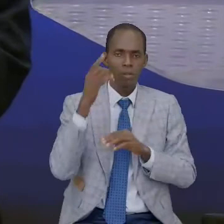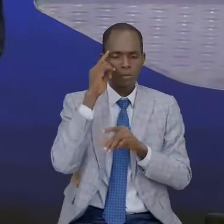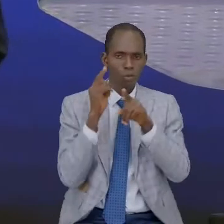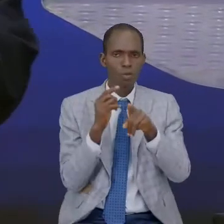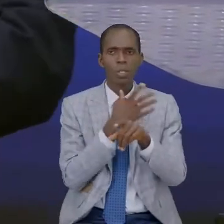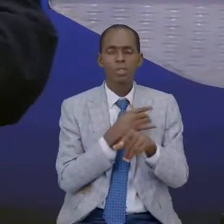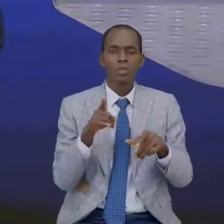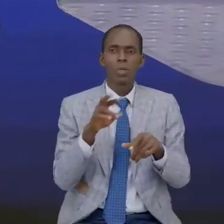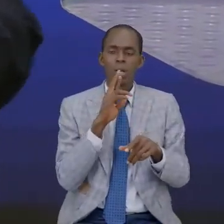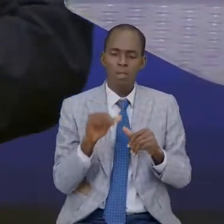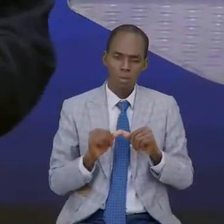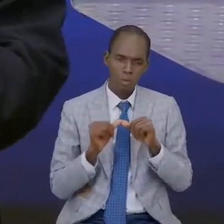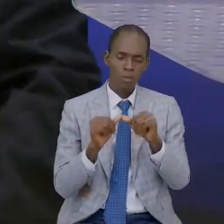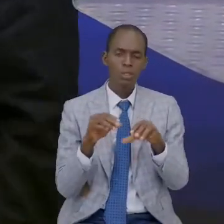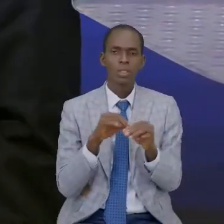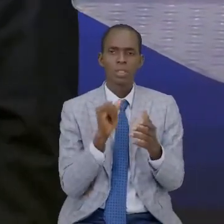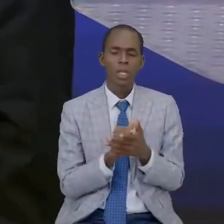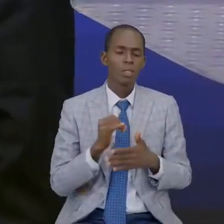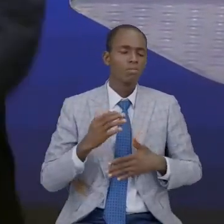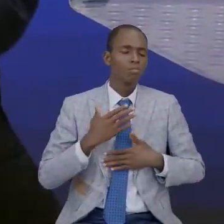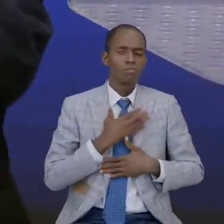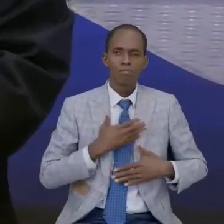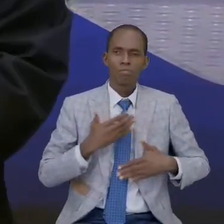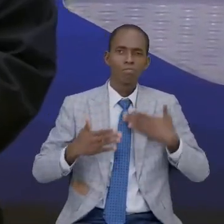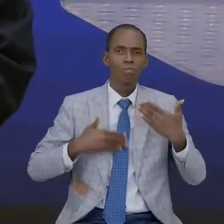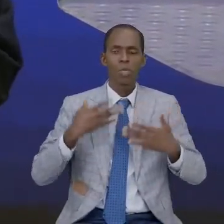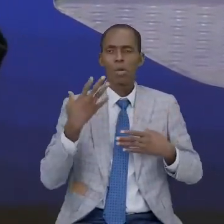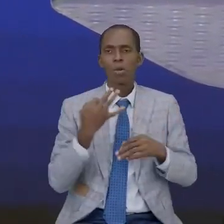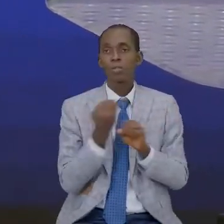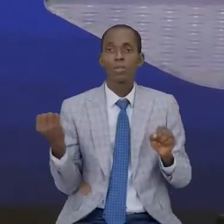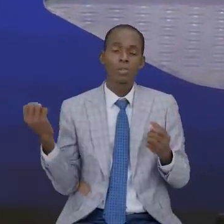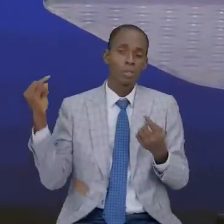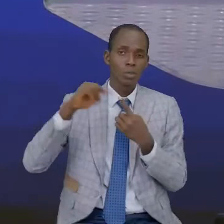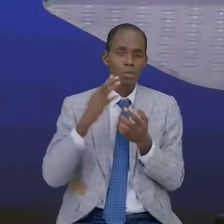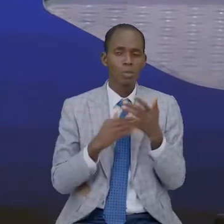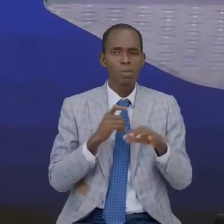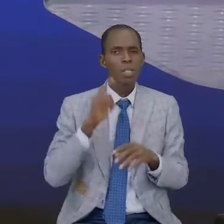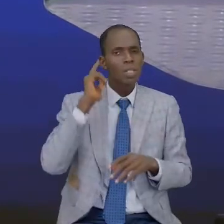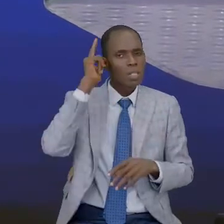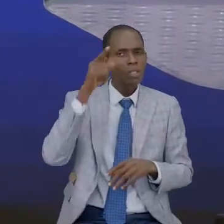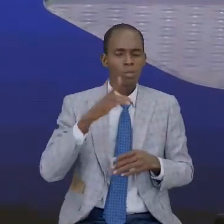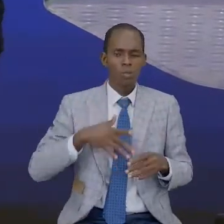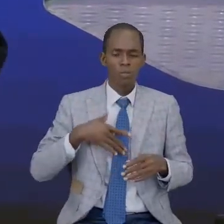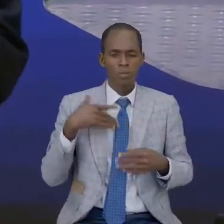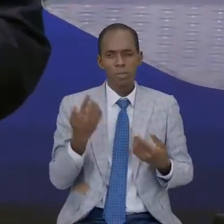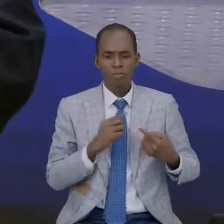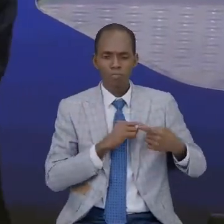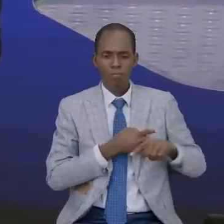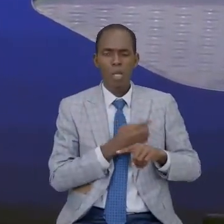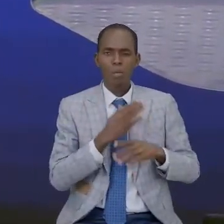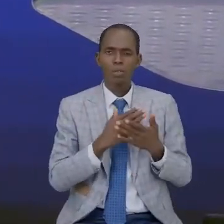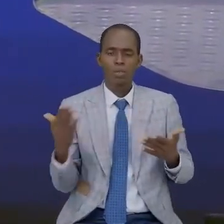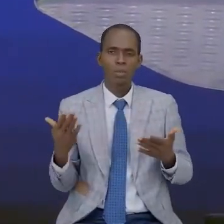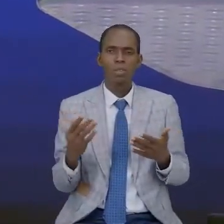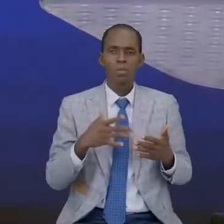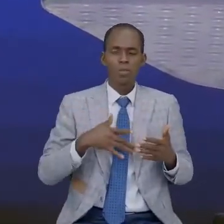for you, and you have continued in that joy of salvation for some time, now, if you're feeling guilty about something, if you